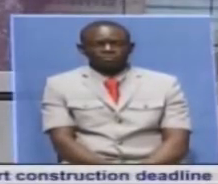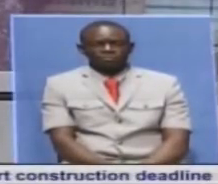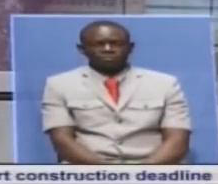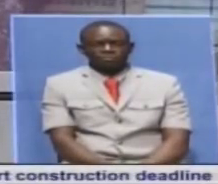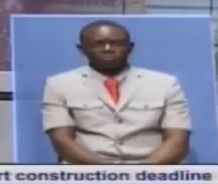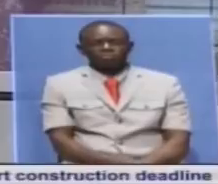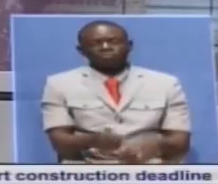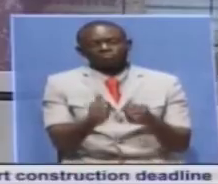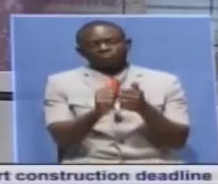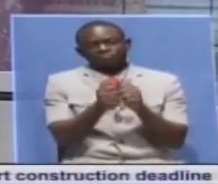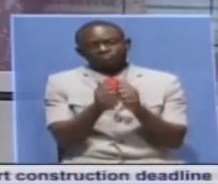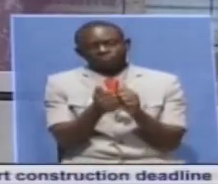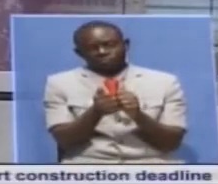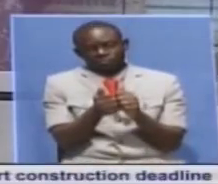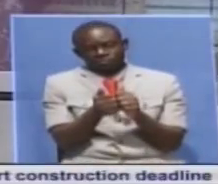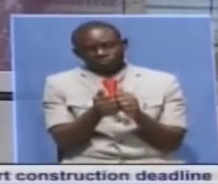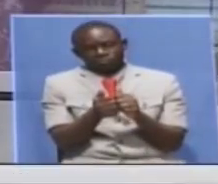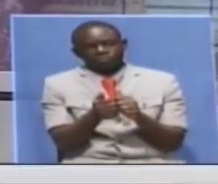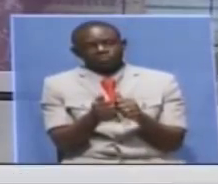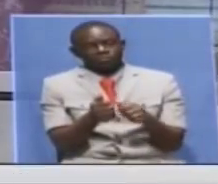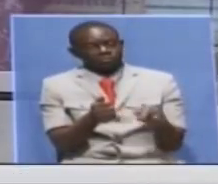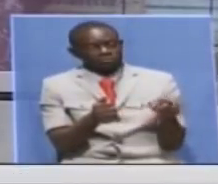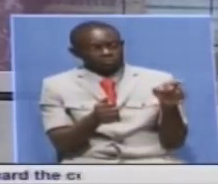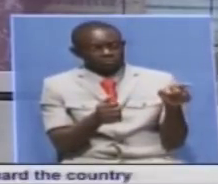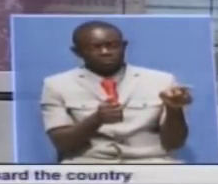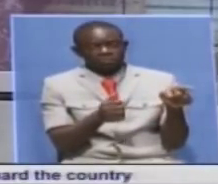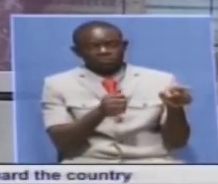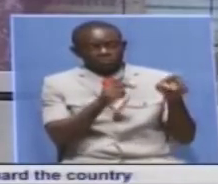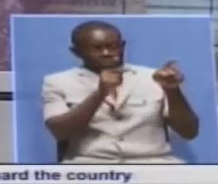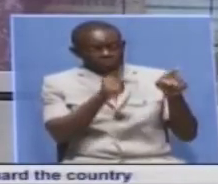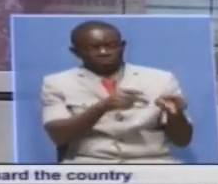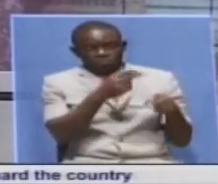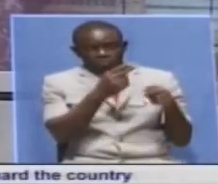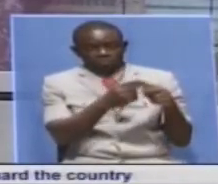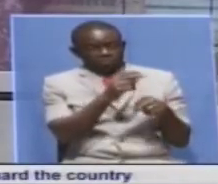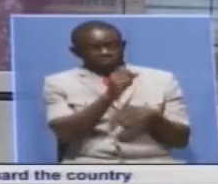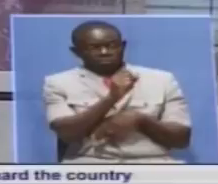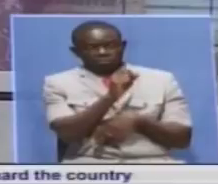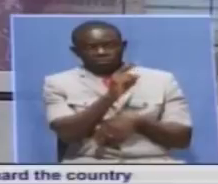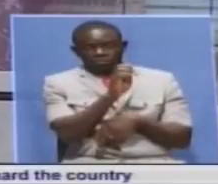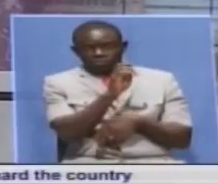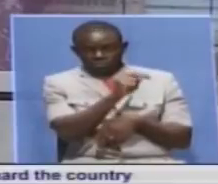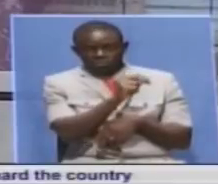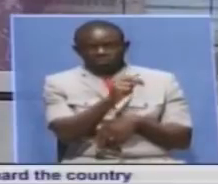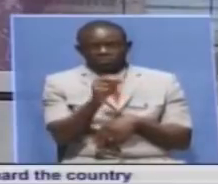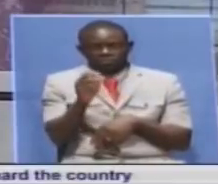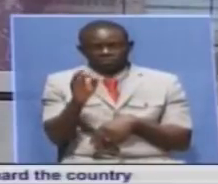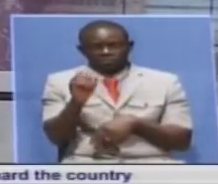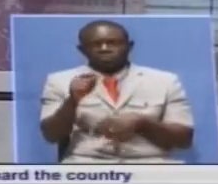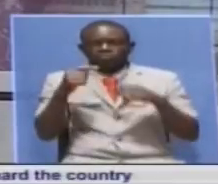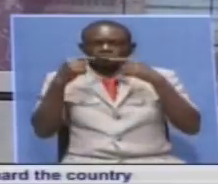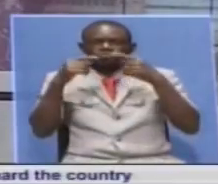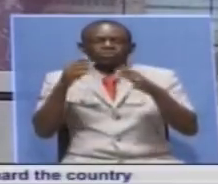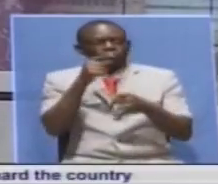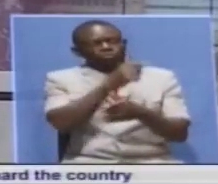In sports news, the Football Association of Zambia FAZ has officially announced Sven Vandenbroek as new head coach of the Zambia national